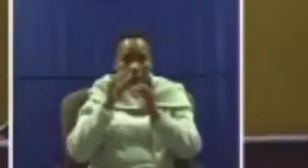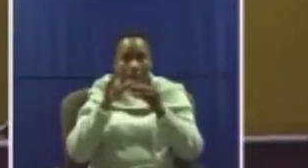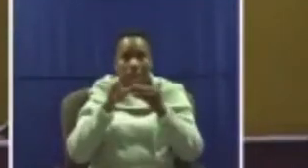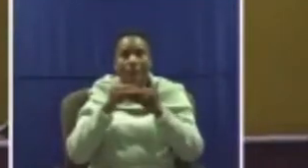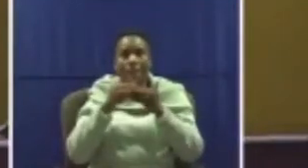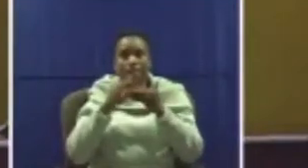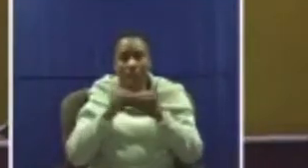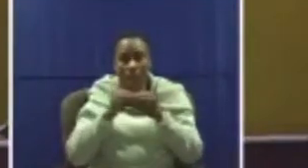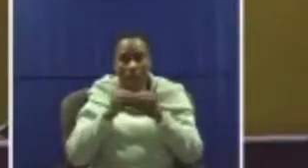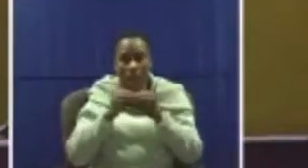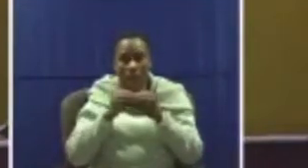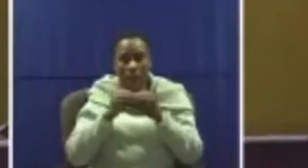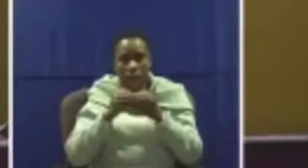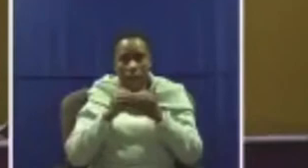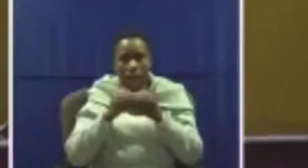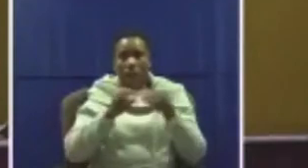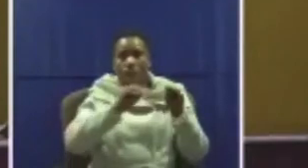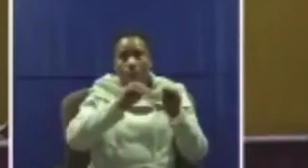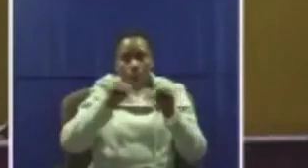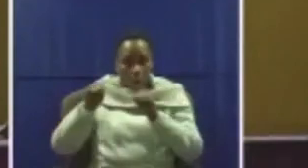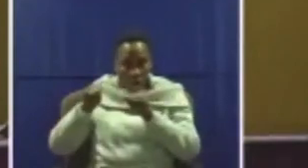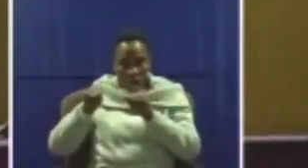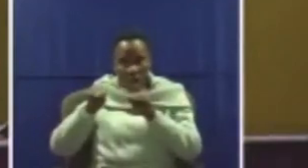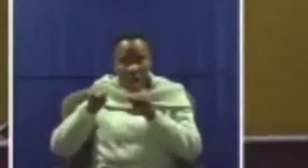should move